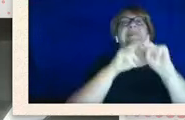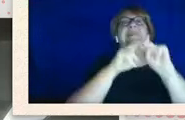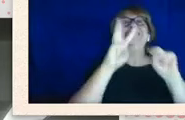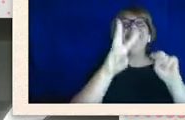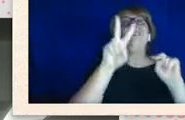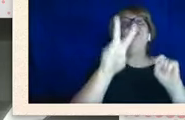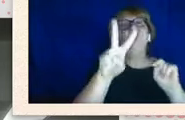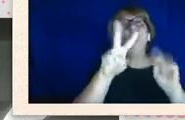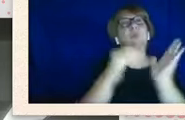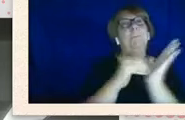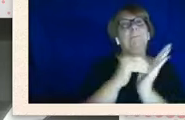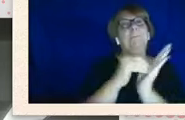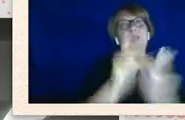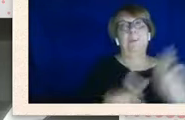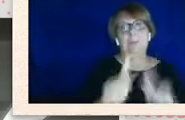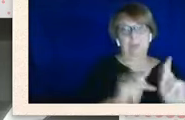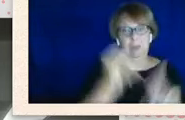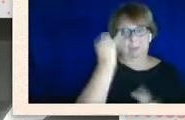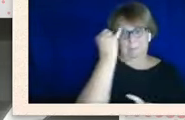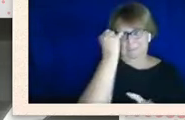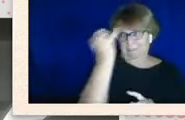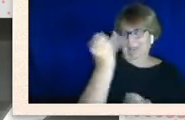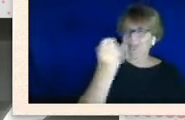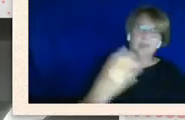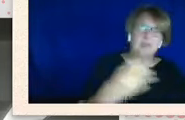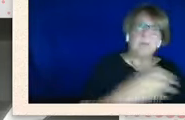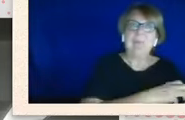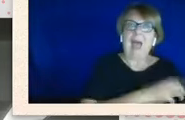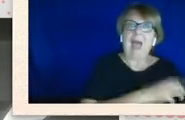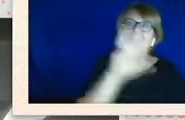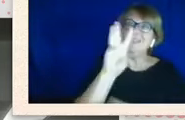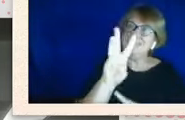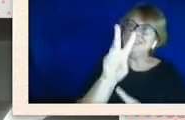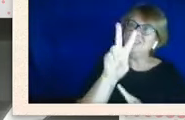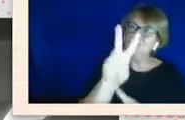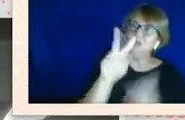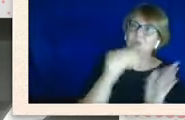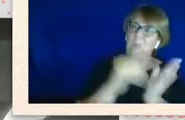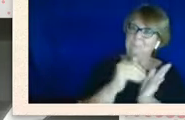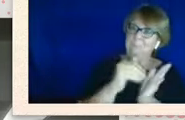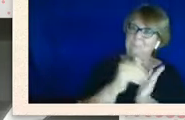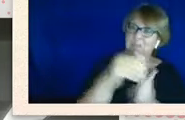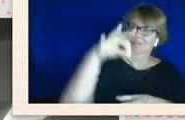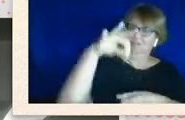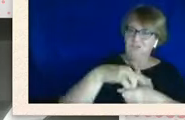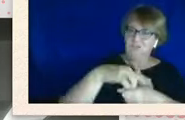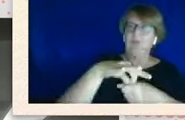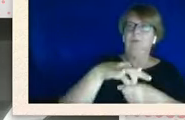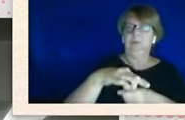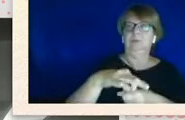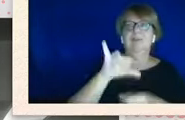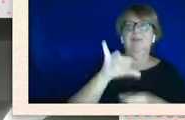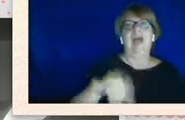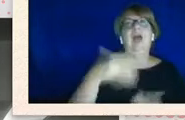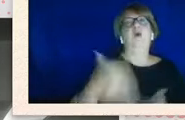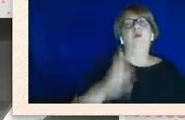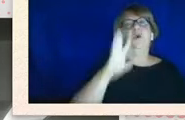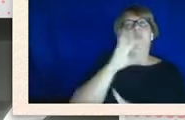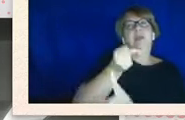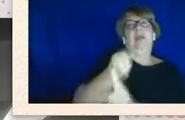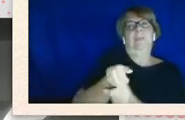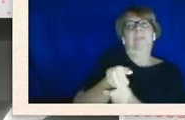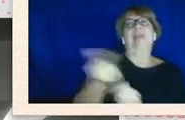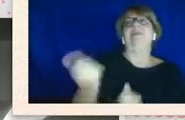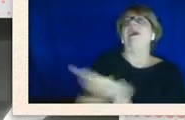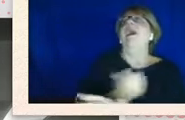So imagine the power of 62 million votes. That will have an impact on everything,